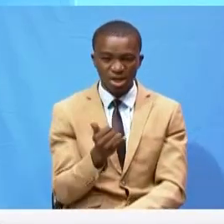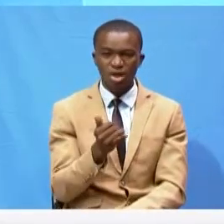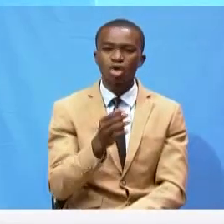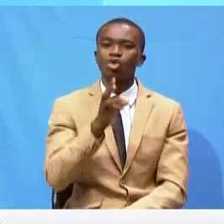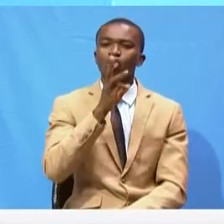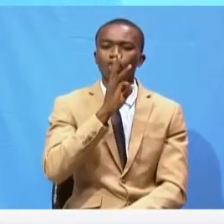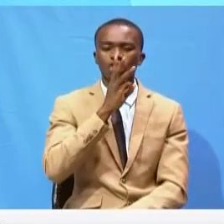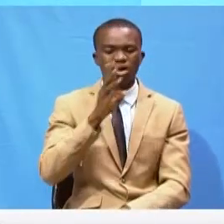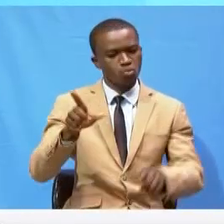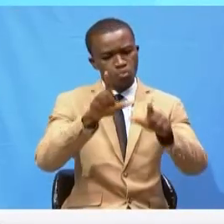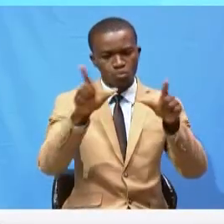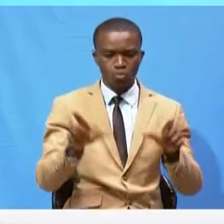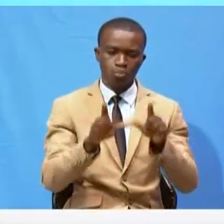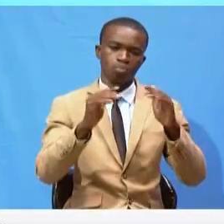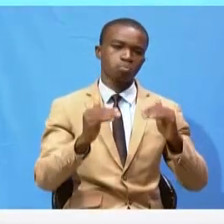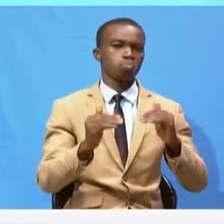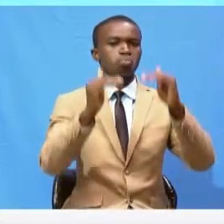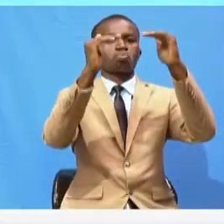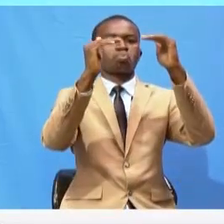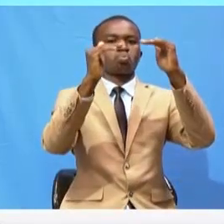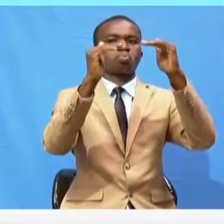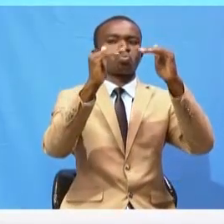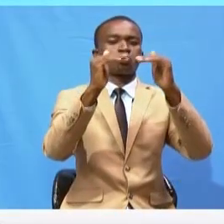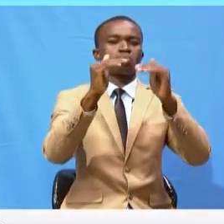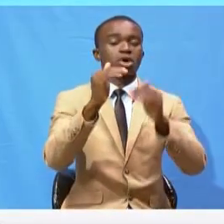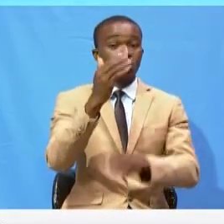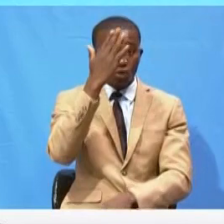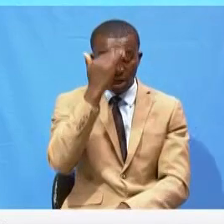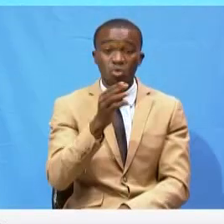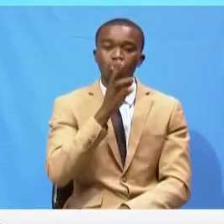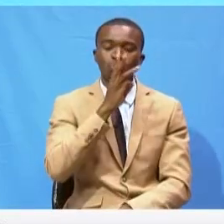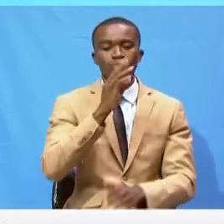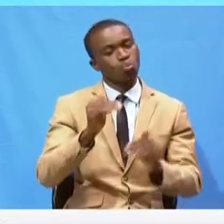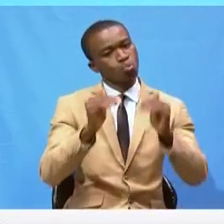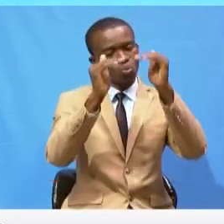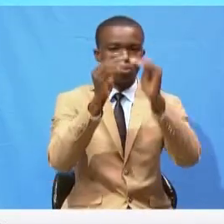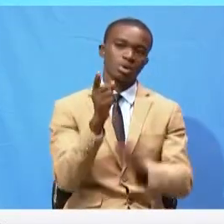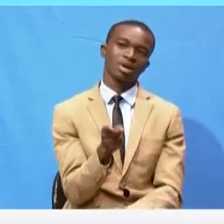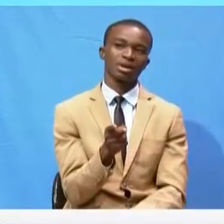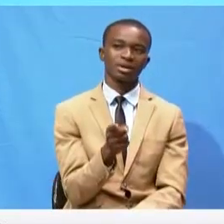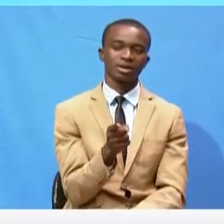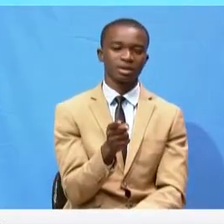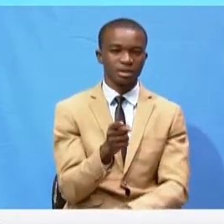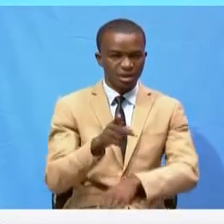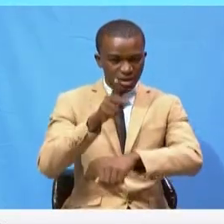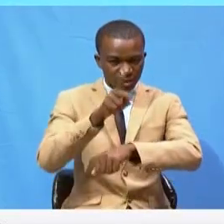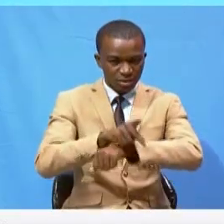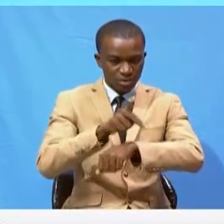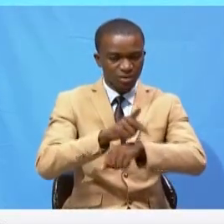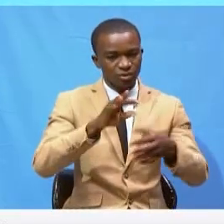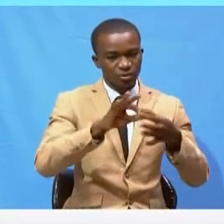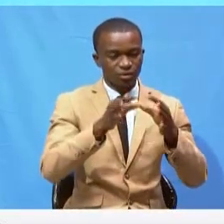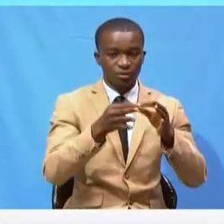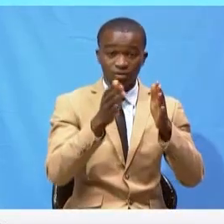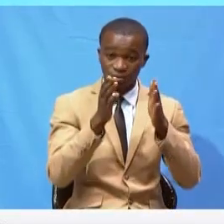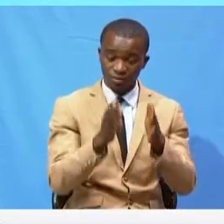$1.7 million fish market in Sama District due to the rising water levels on Lake Tanganyika. Project coordinator